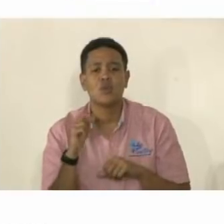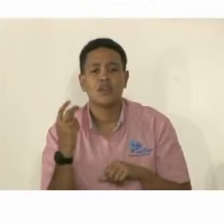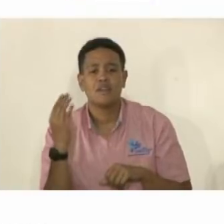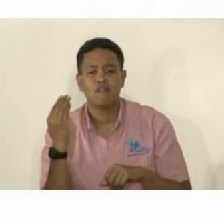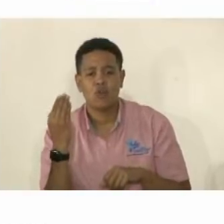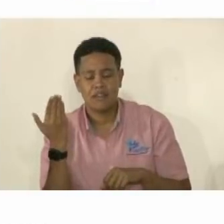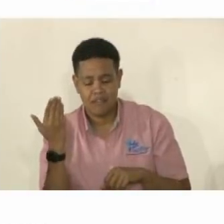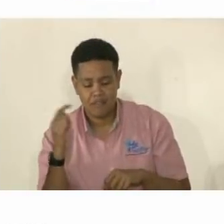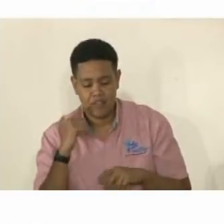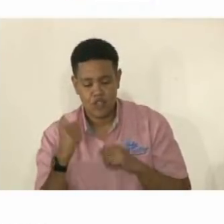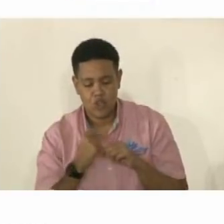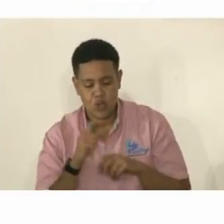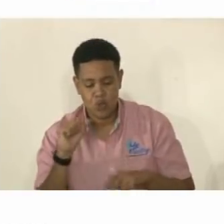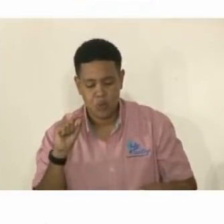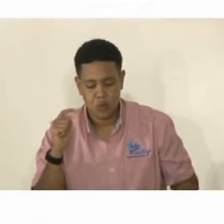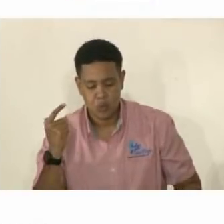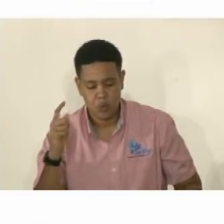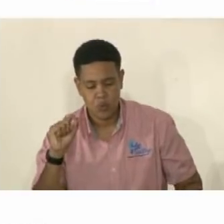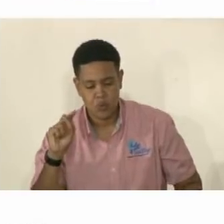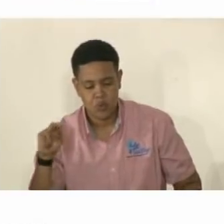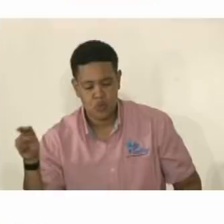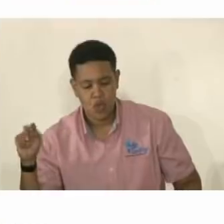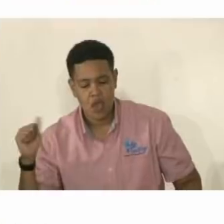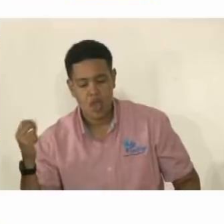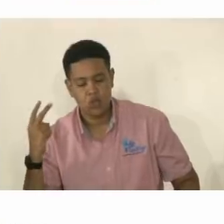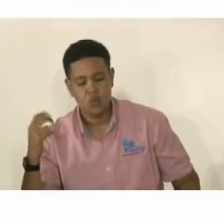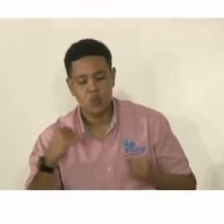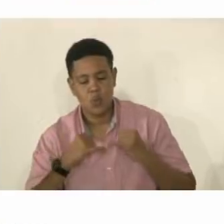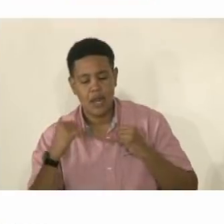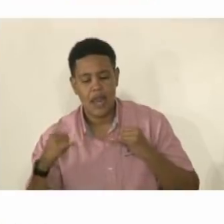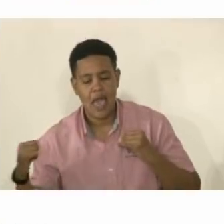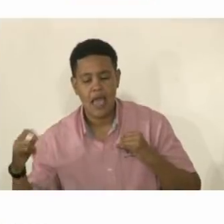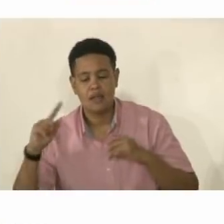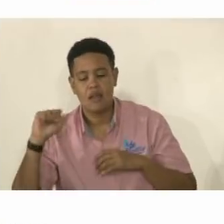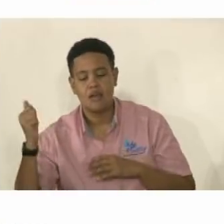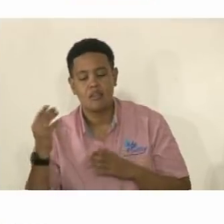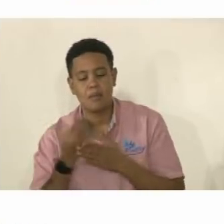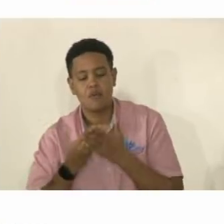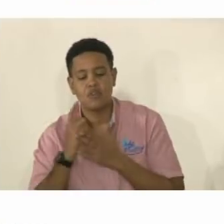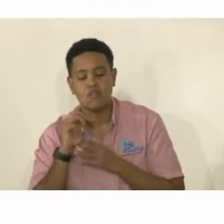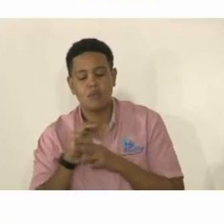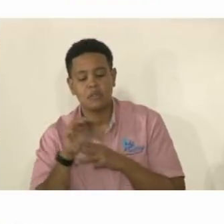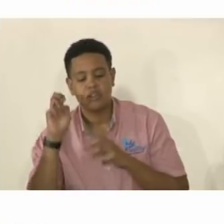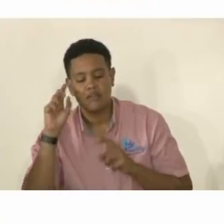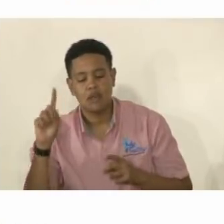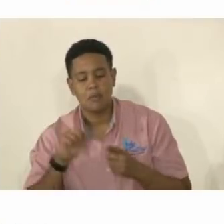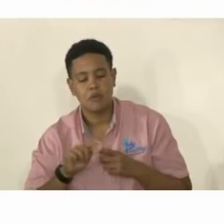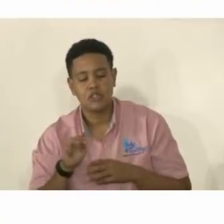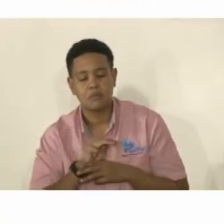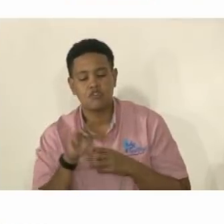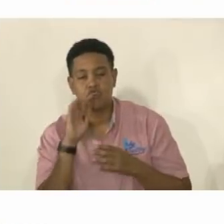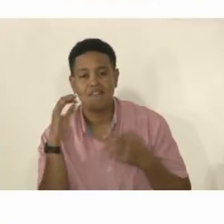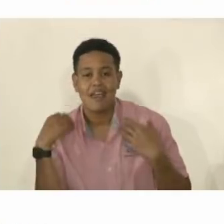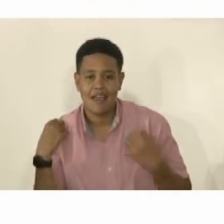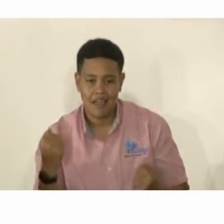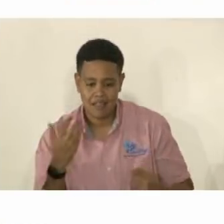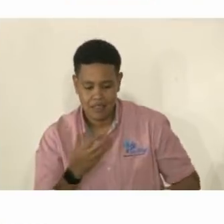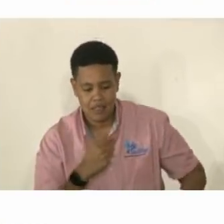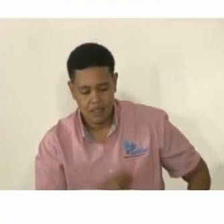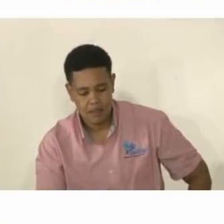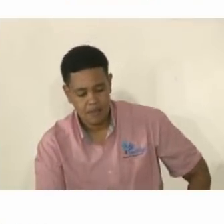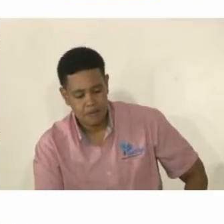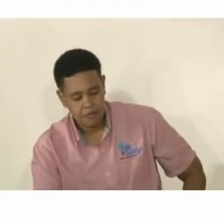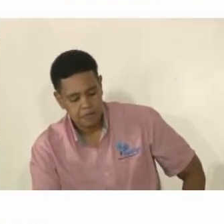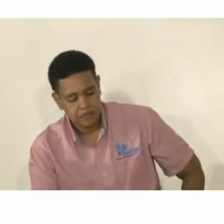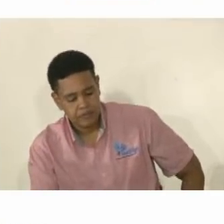2021-22. And the other two lines are the capital budget for the Ministry of Education and the Ministry of Health. What